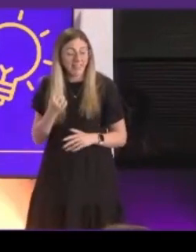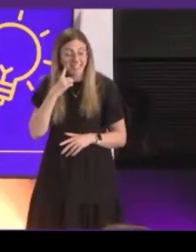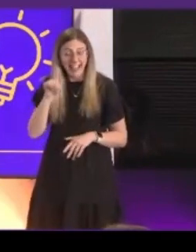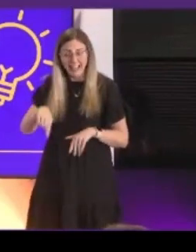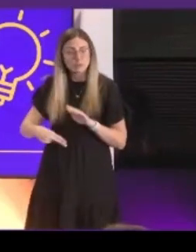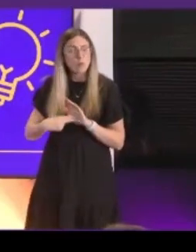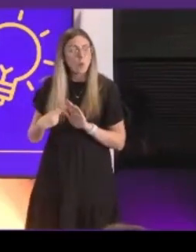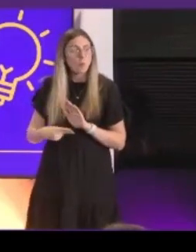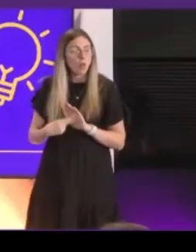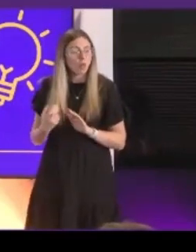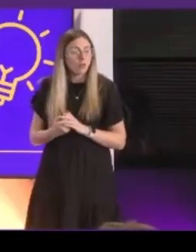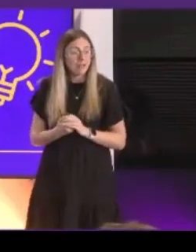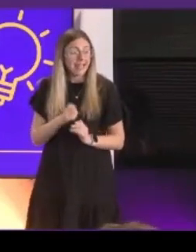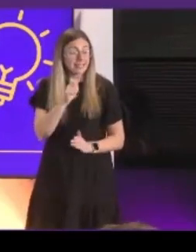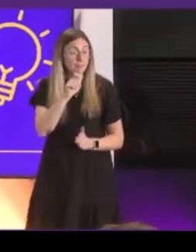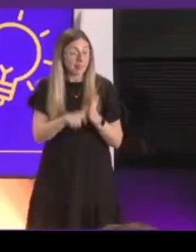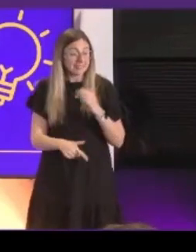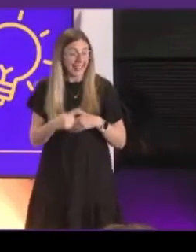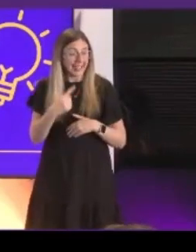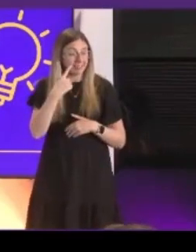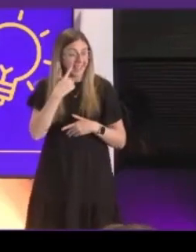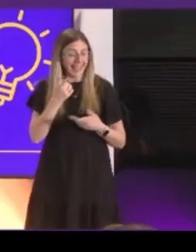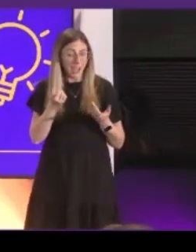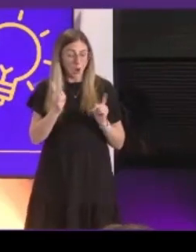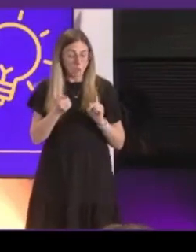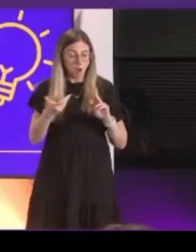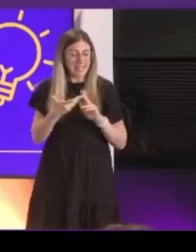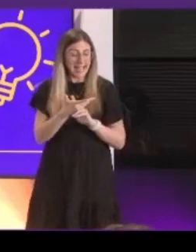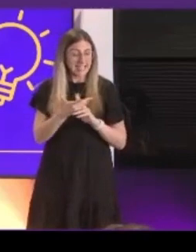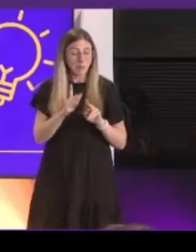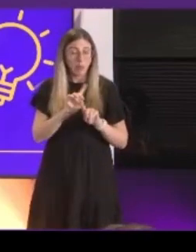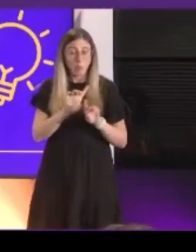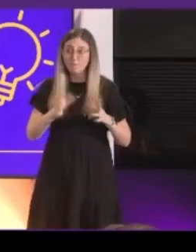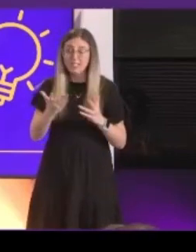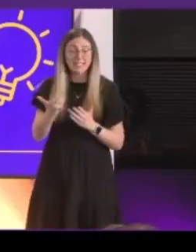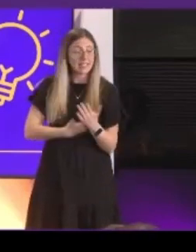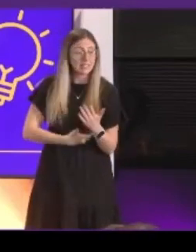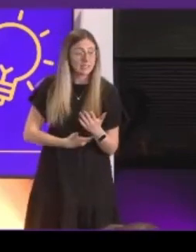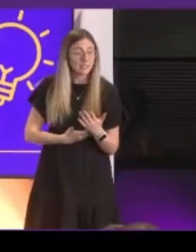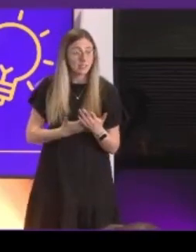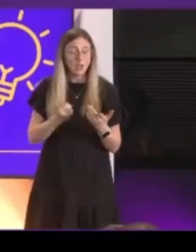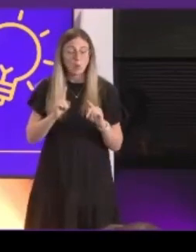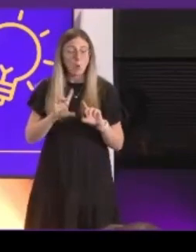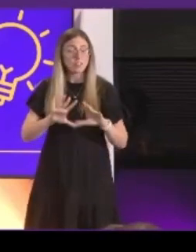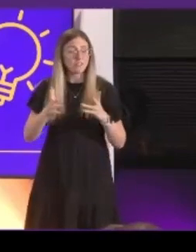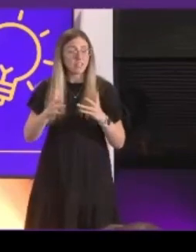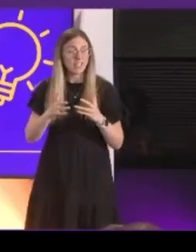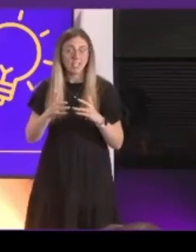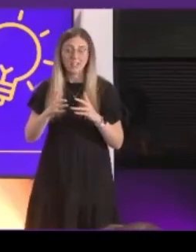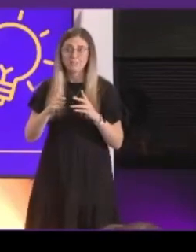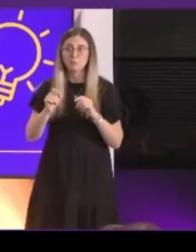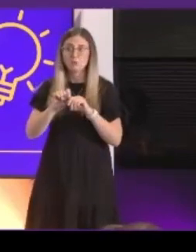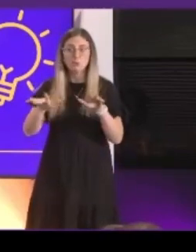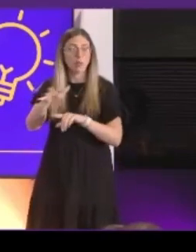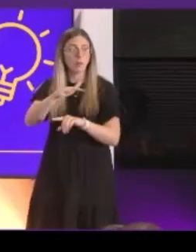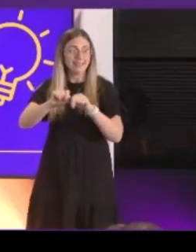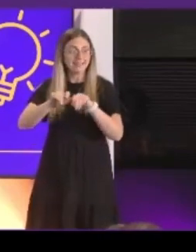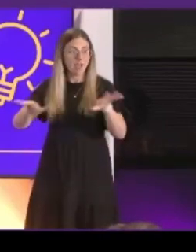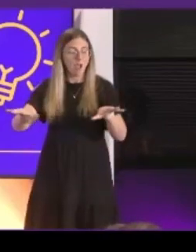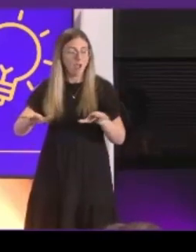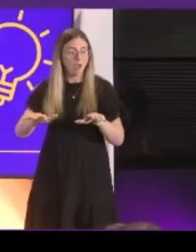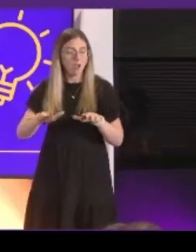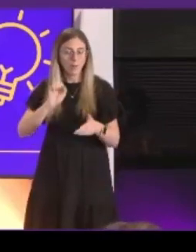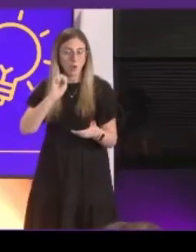deficit out there in terms of people with disabilities knowing what is an accessible document, what is an accessible social media post. Own that, own